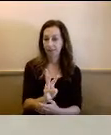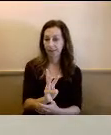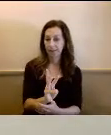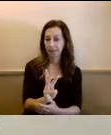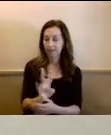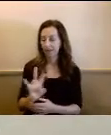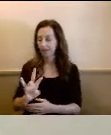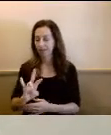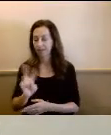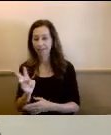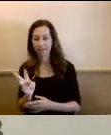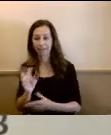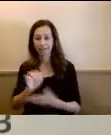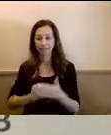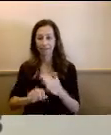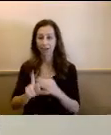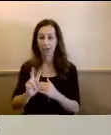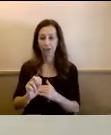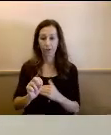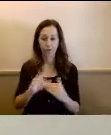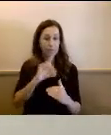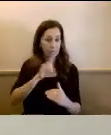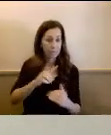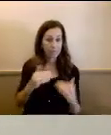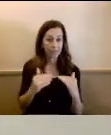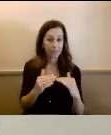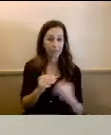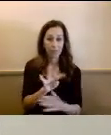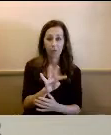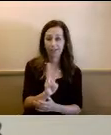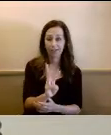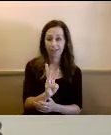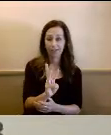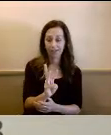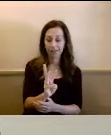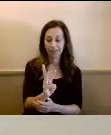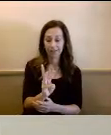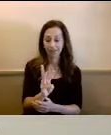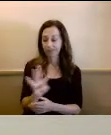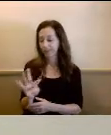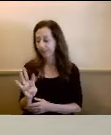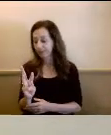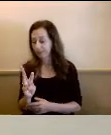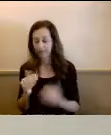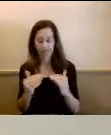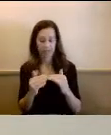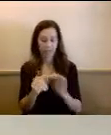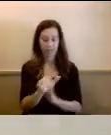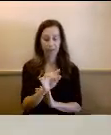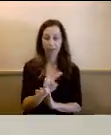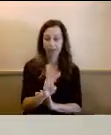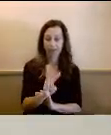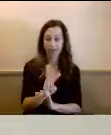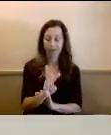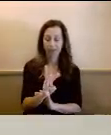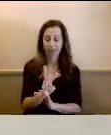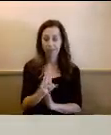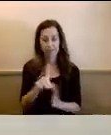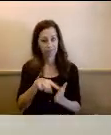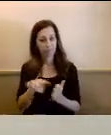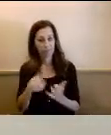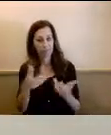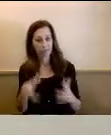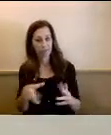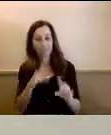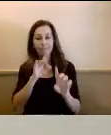46. 76 minus 30 does equal 46, so 46 equals 46. Back